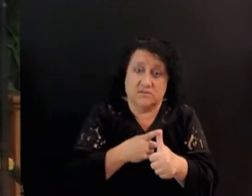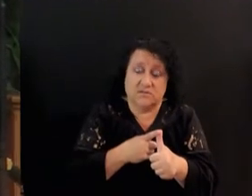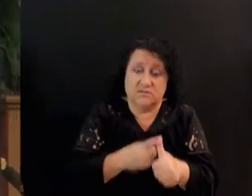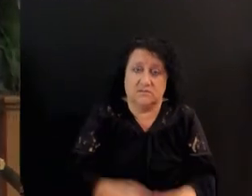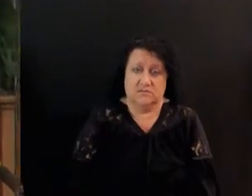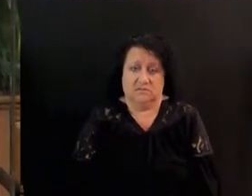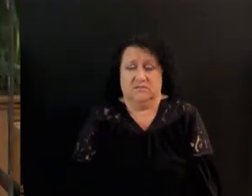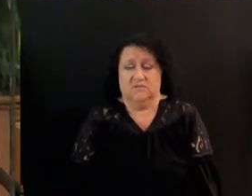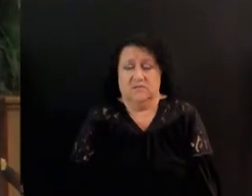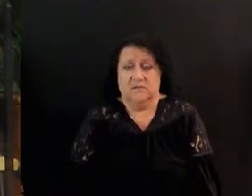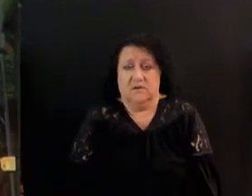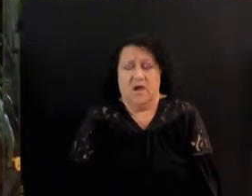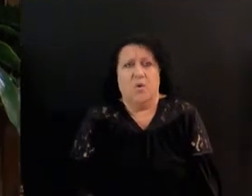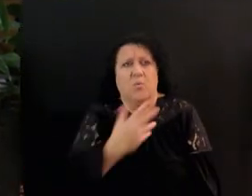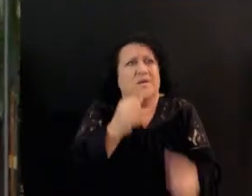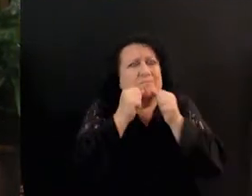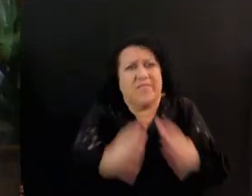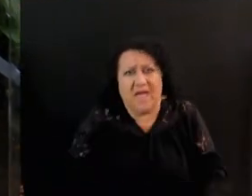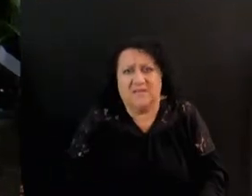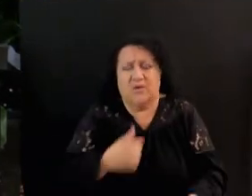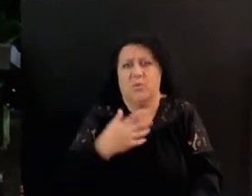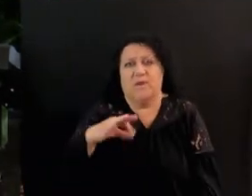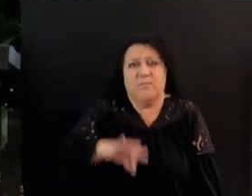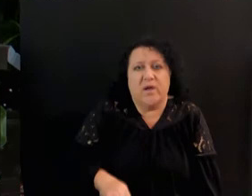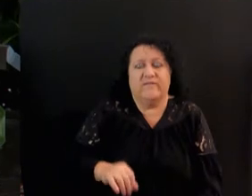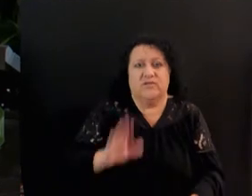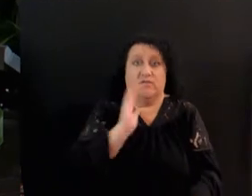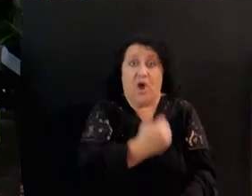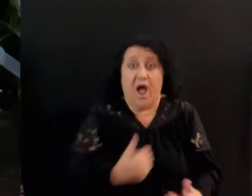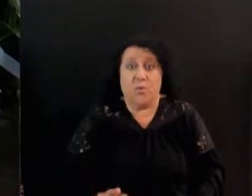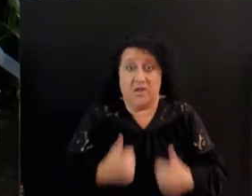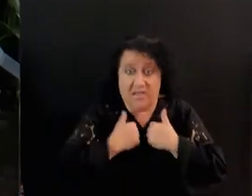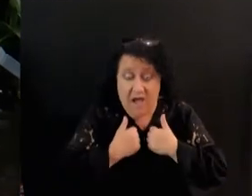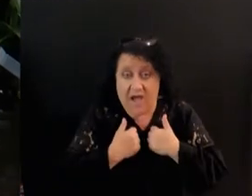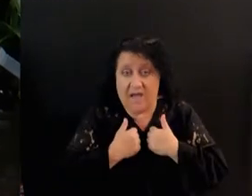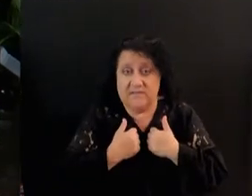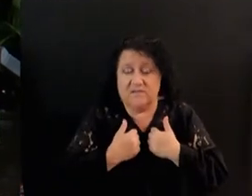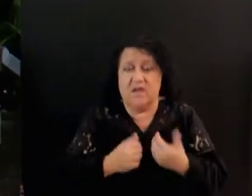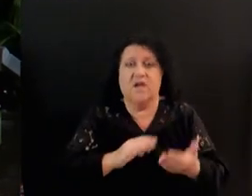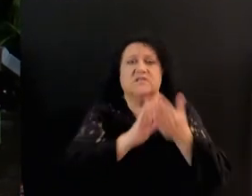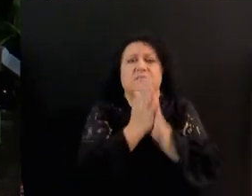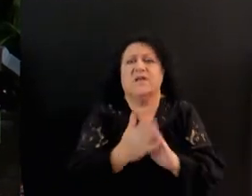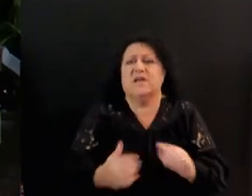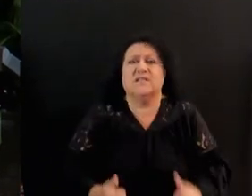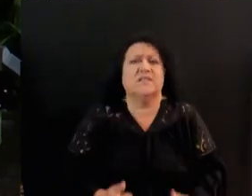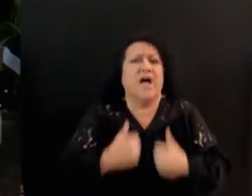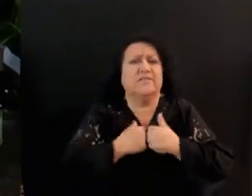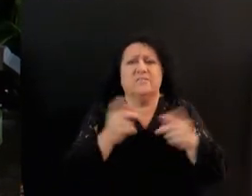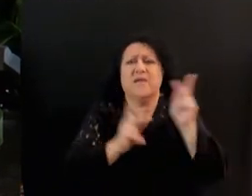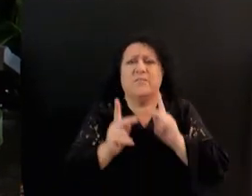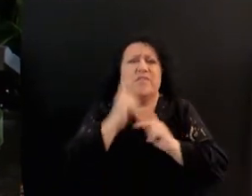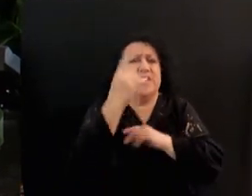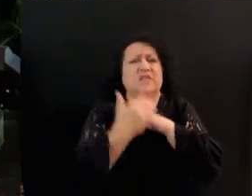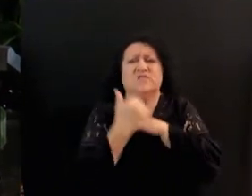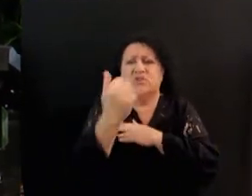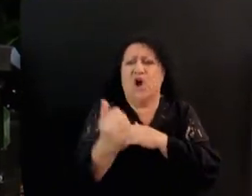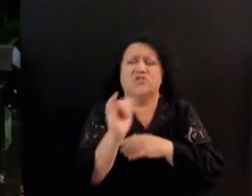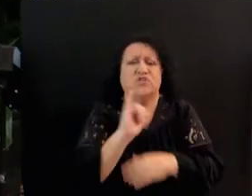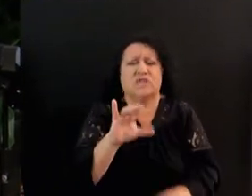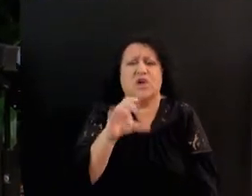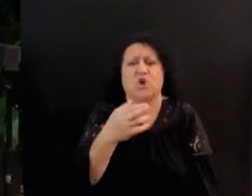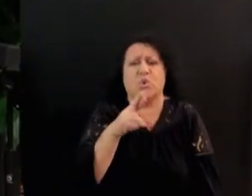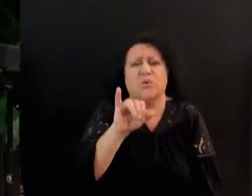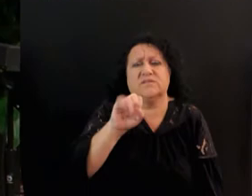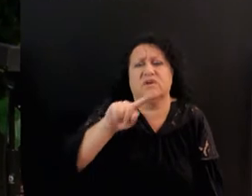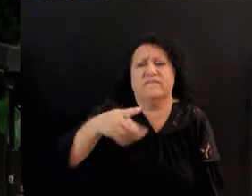What a blessing it is. What a privilege it is for our lives to be those that God has called. Those that he, as Christopher said, come unto